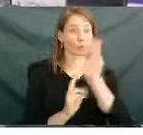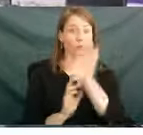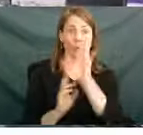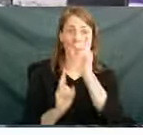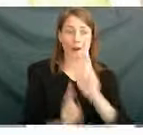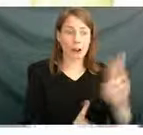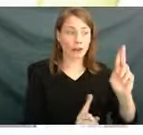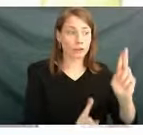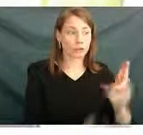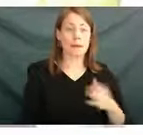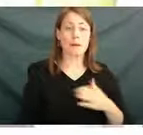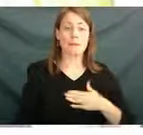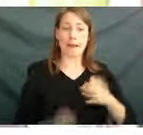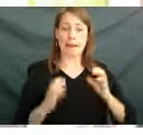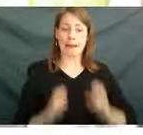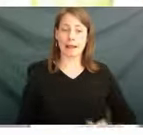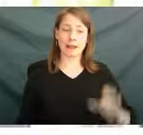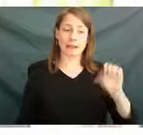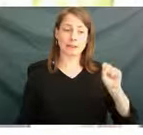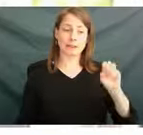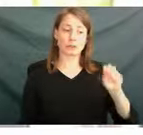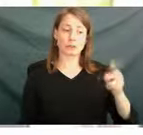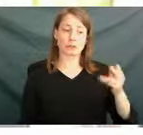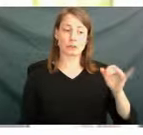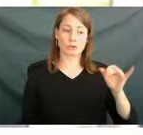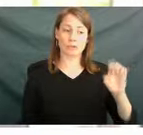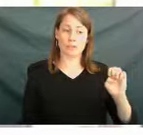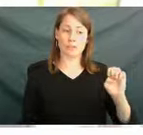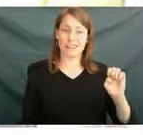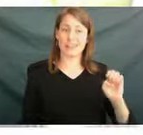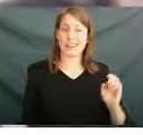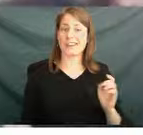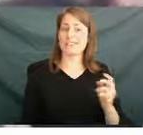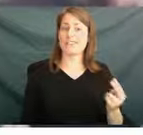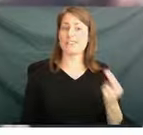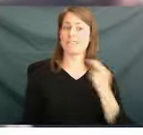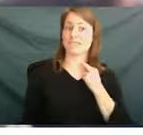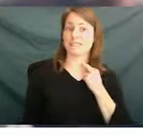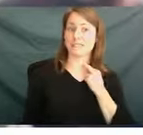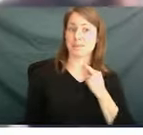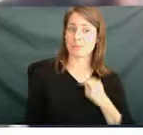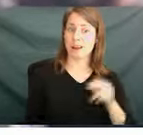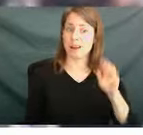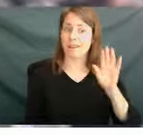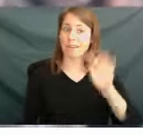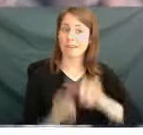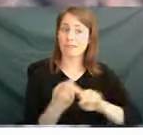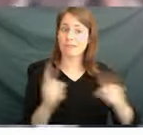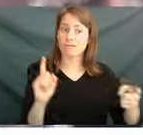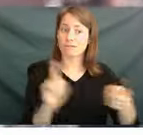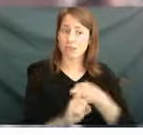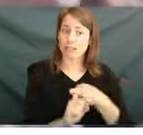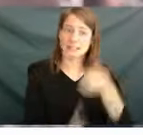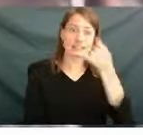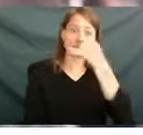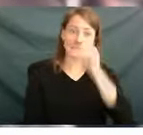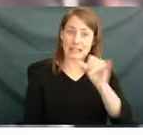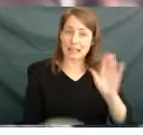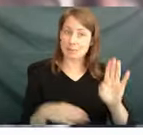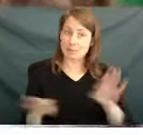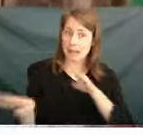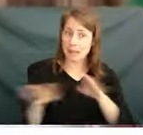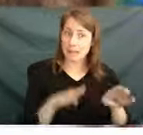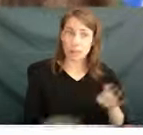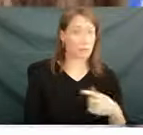silly behaviour. It wasn't a joke at all, it was just mean on her, and she got picked on after school. Can I call